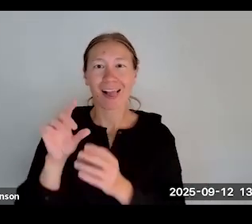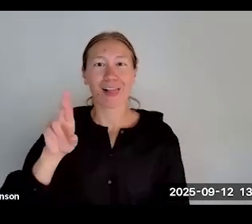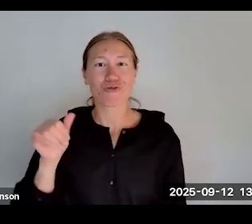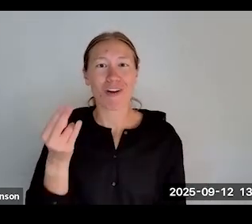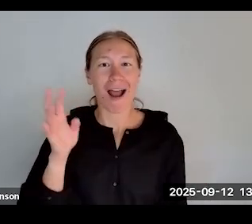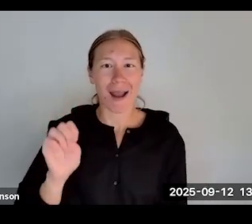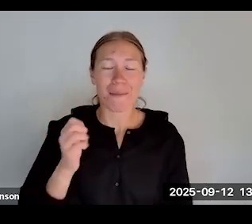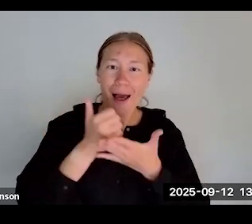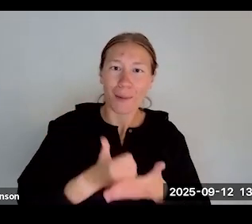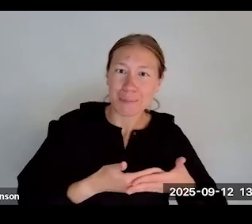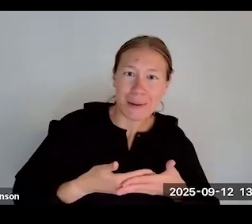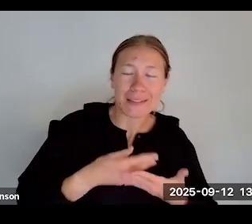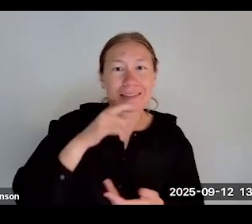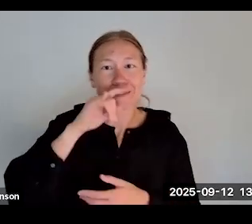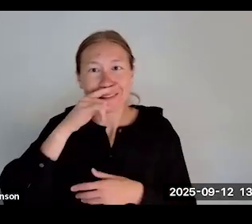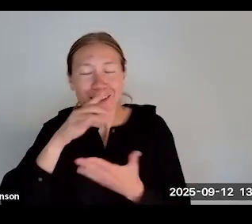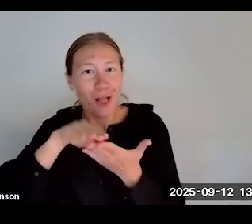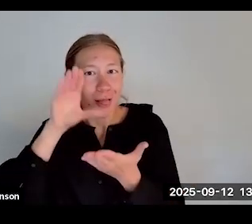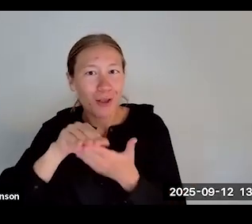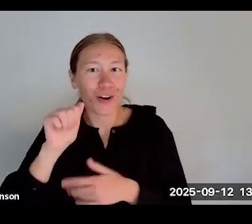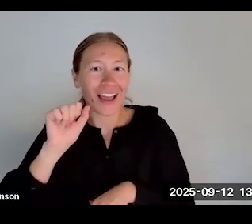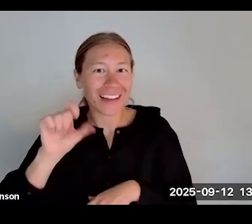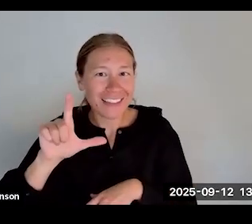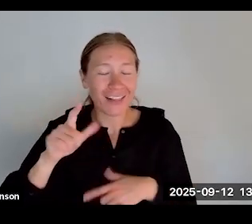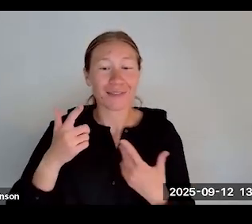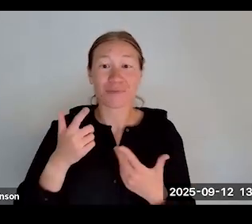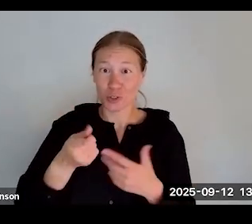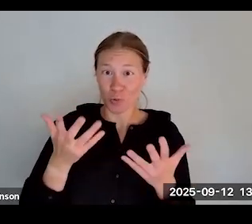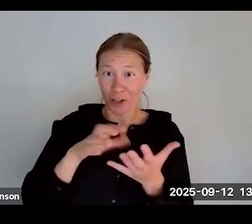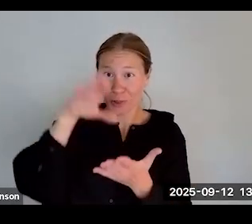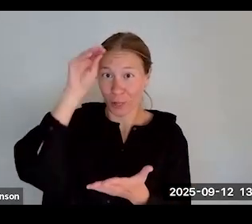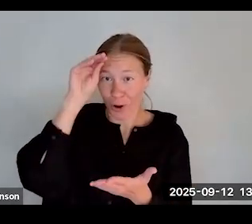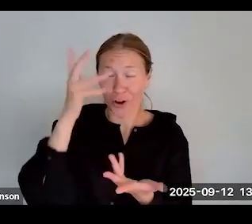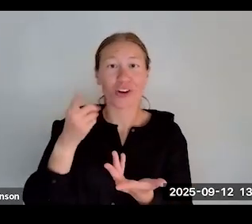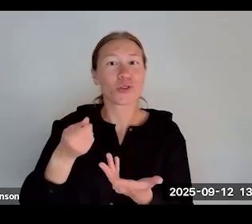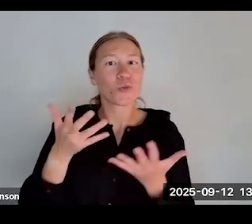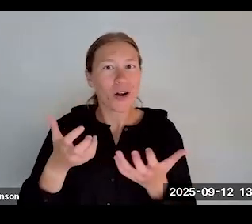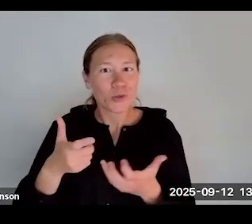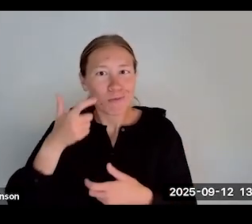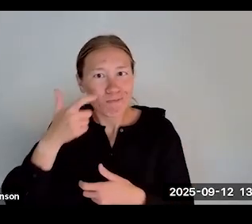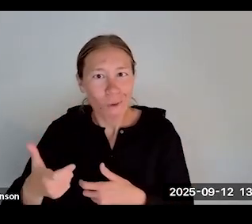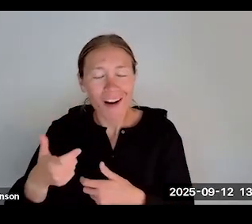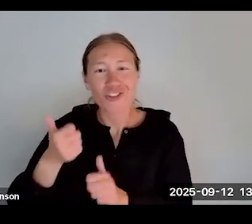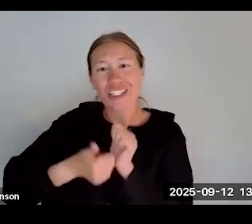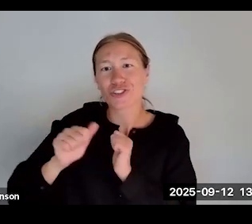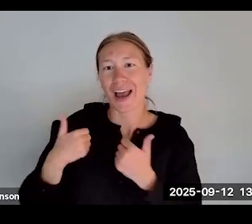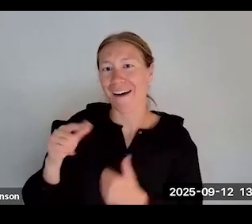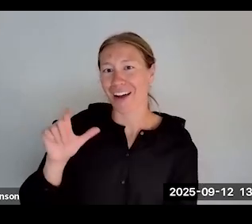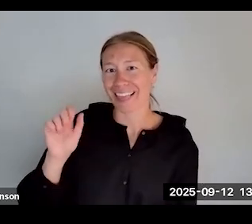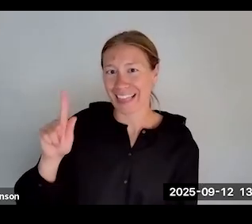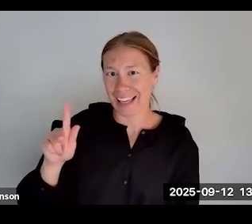If you get these books and you want to learn how to sign them, they each come with a link to a video that has a deaf mentor signing the book